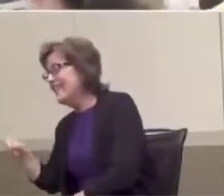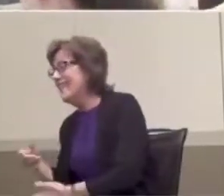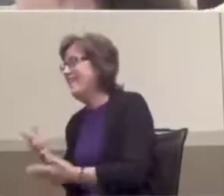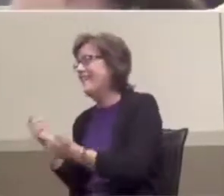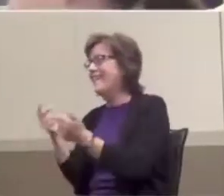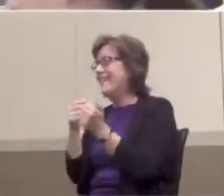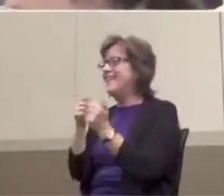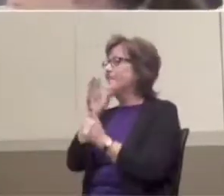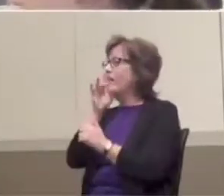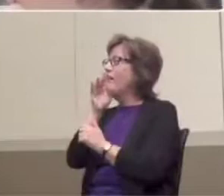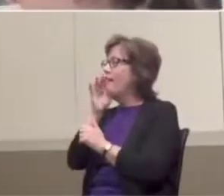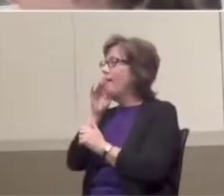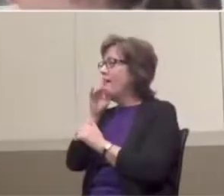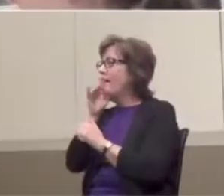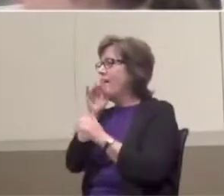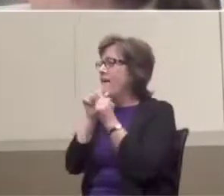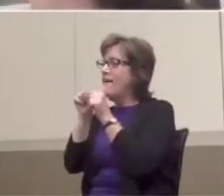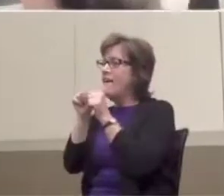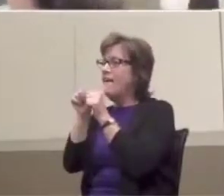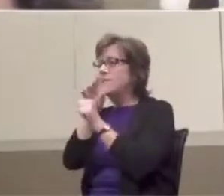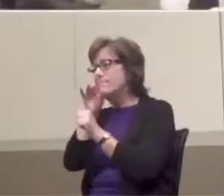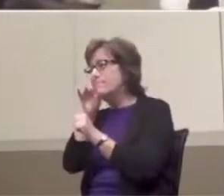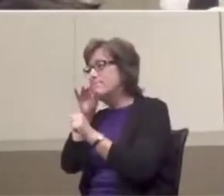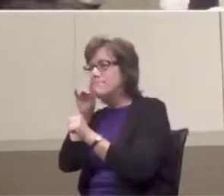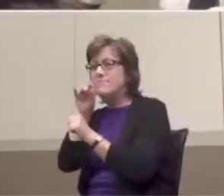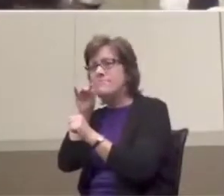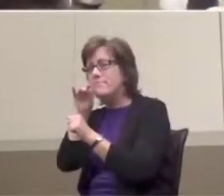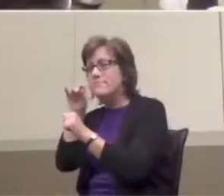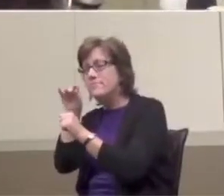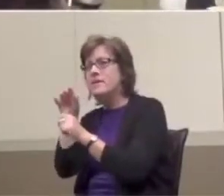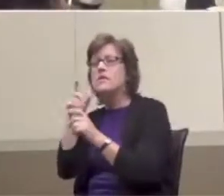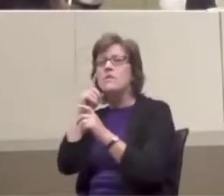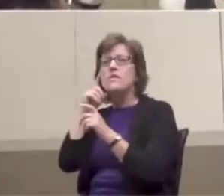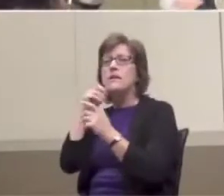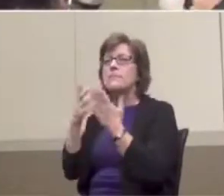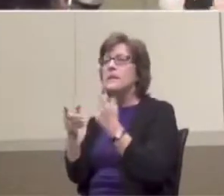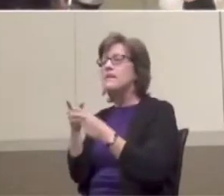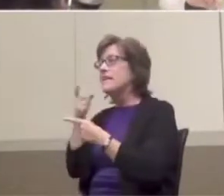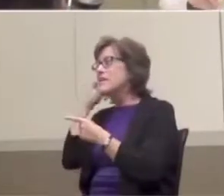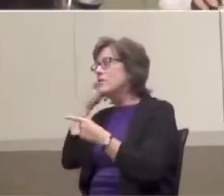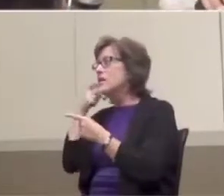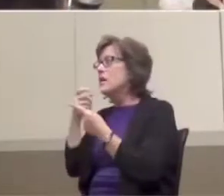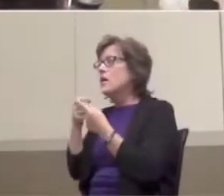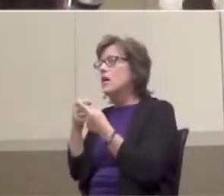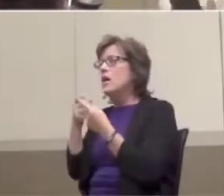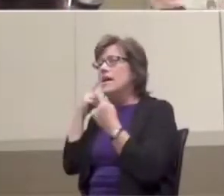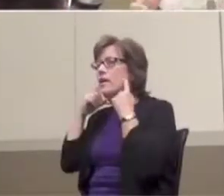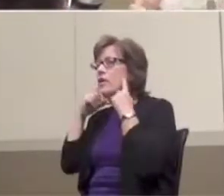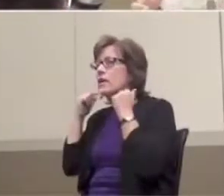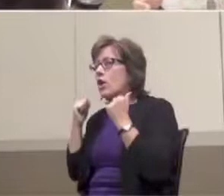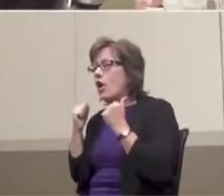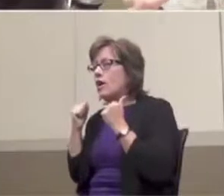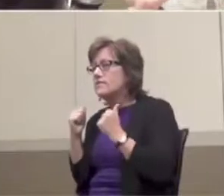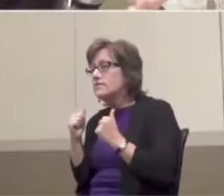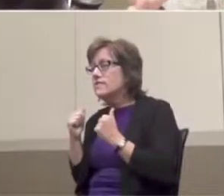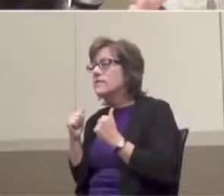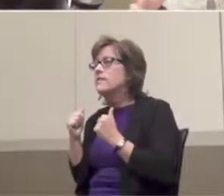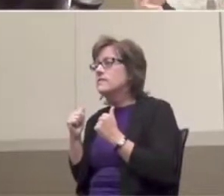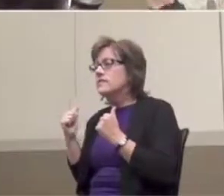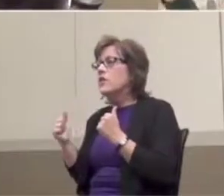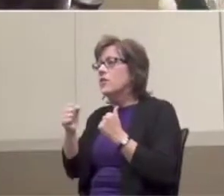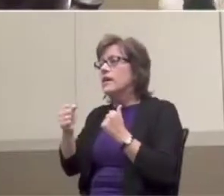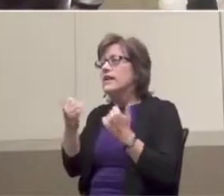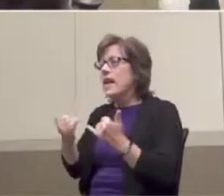But we're thinking that the issue may be that he's recently lost more hearing, so now he's in the deaf and hard of hearing